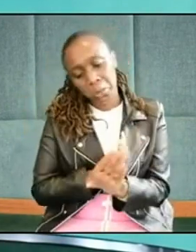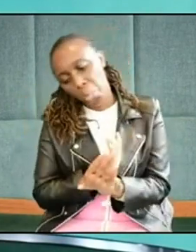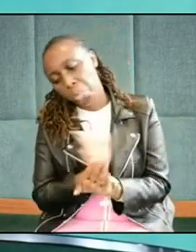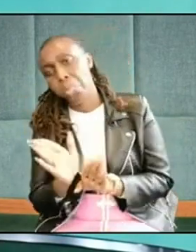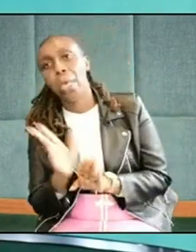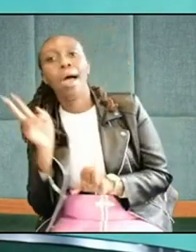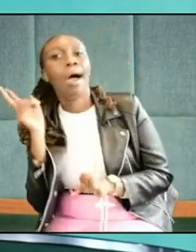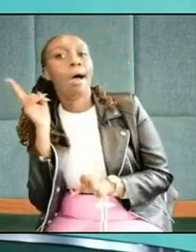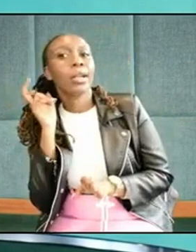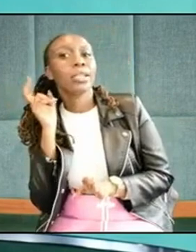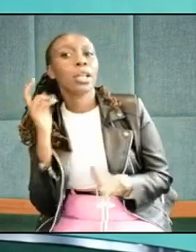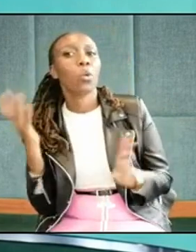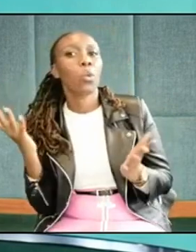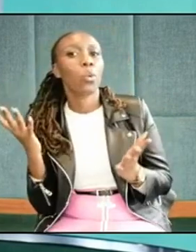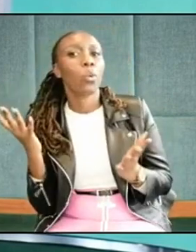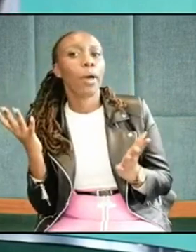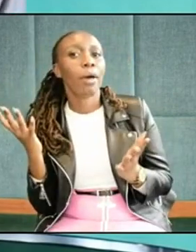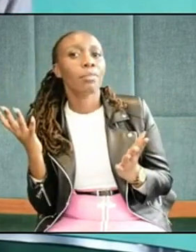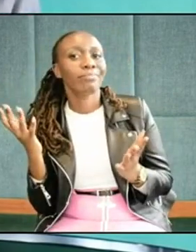in Genesis